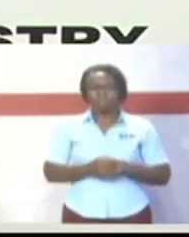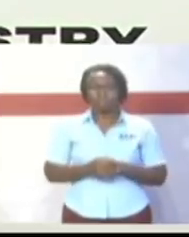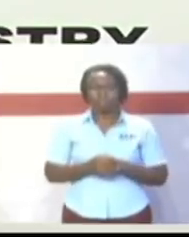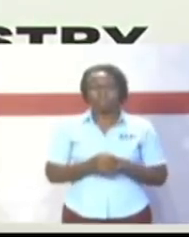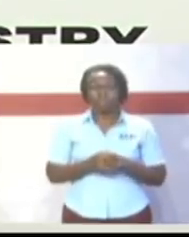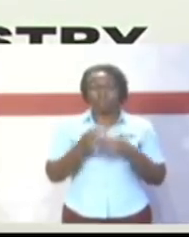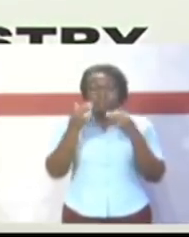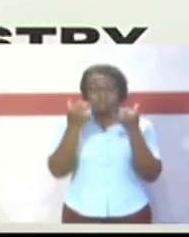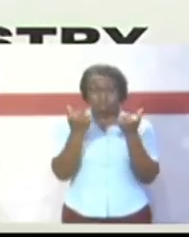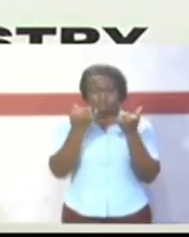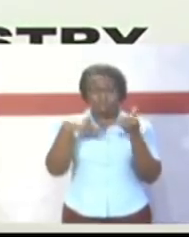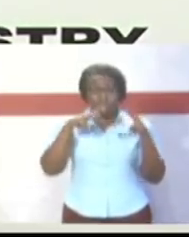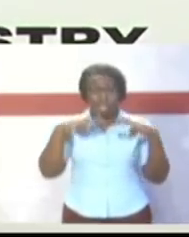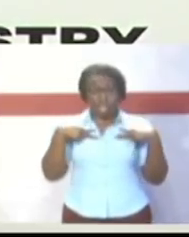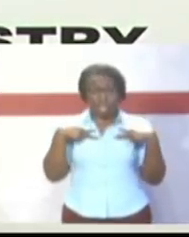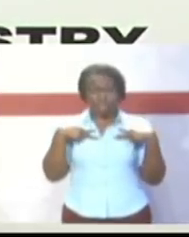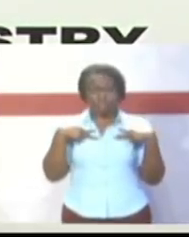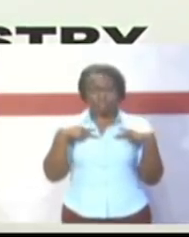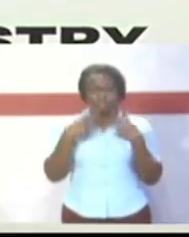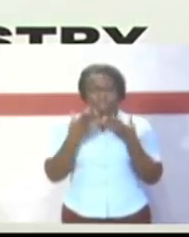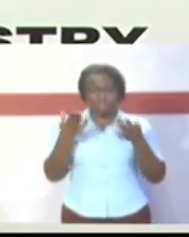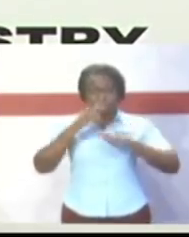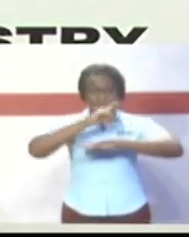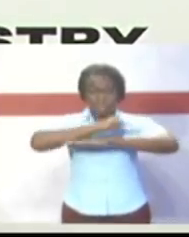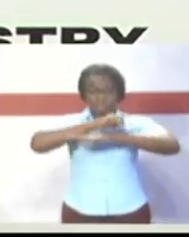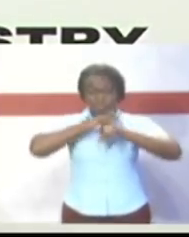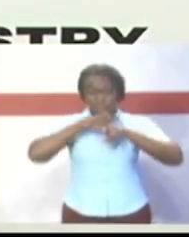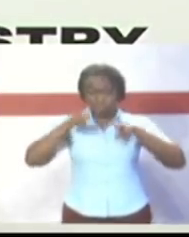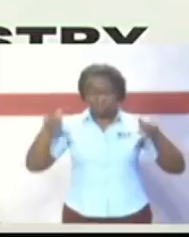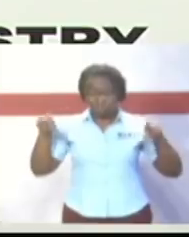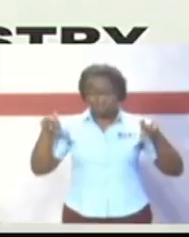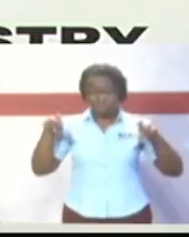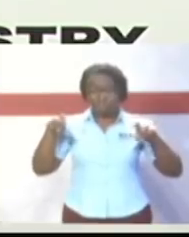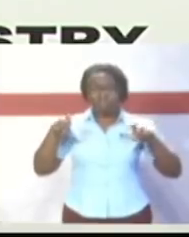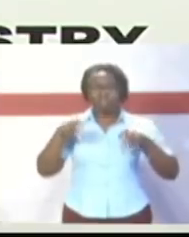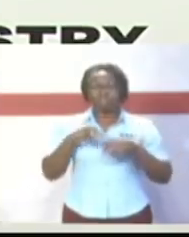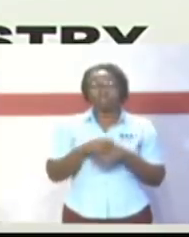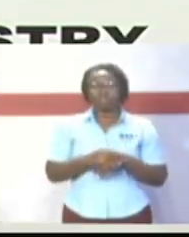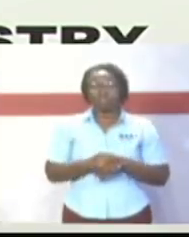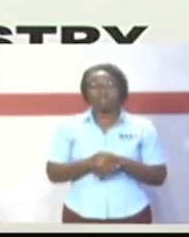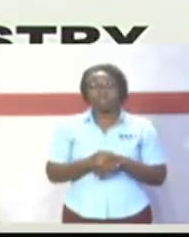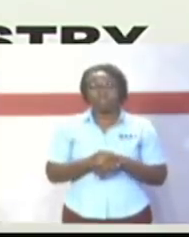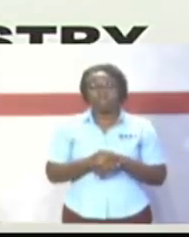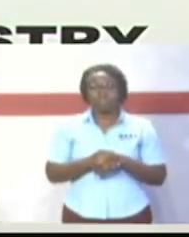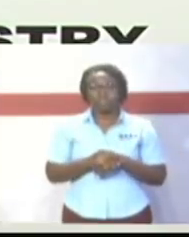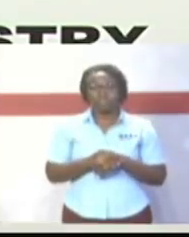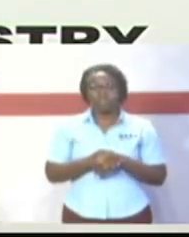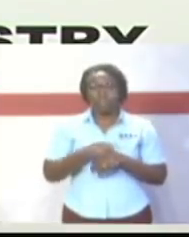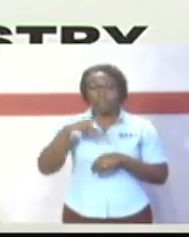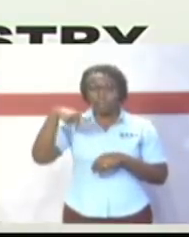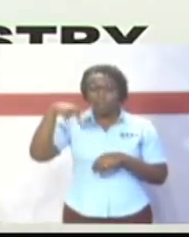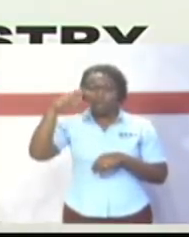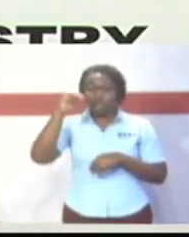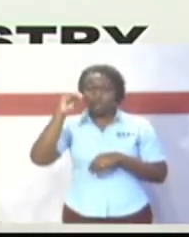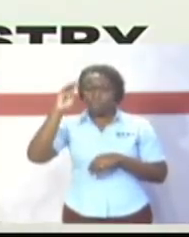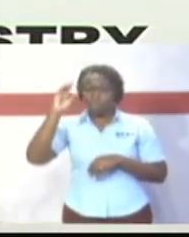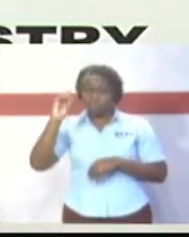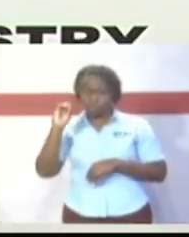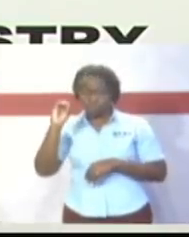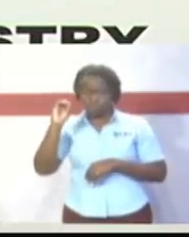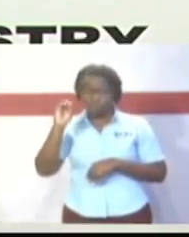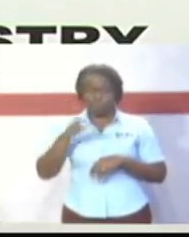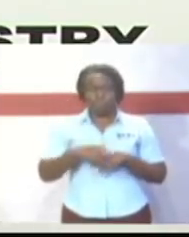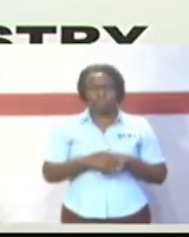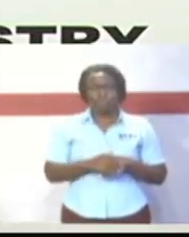Honorable Terence Dayal Singh, Minister of Health, Dr. Miriam Abdul Richards, Principal Medical Officer, Ministry of Health, Mr.